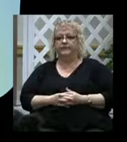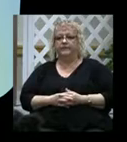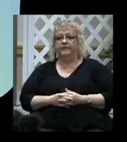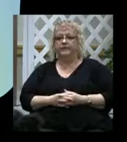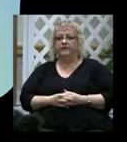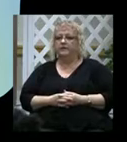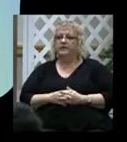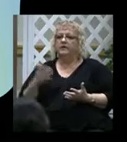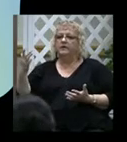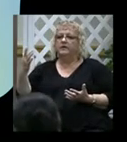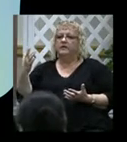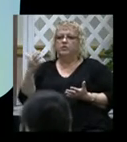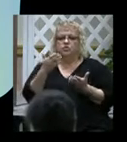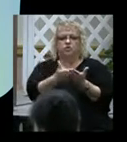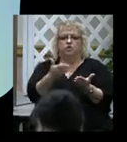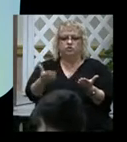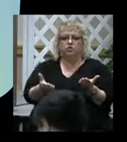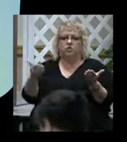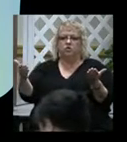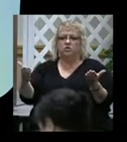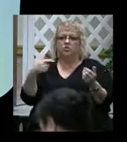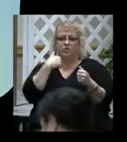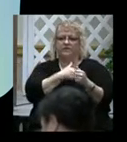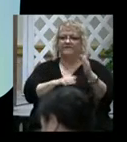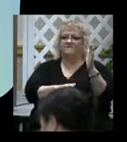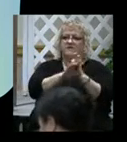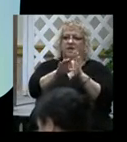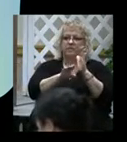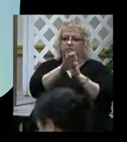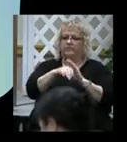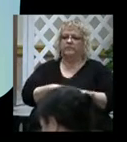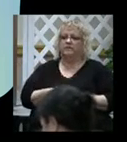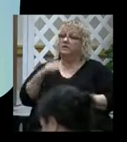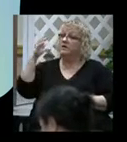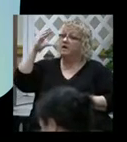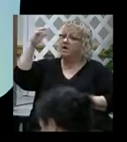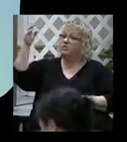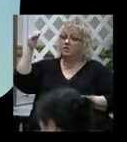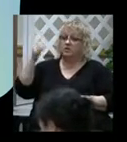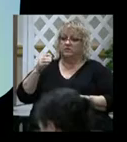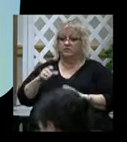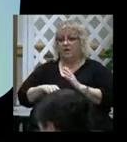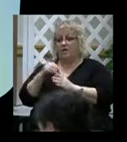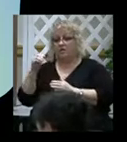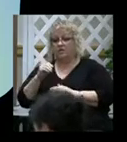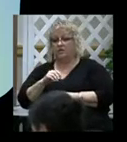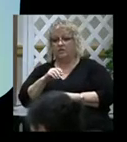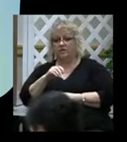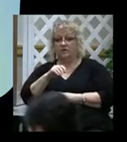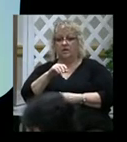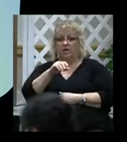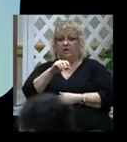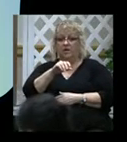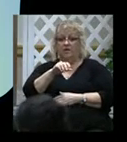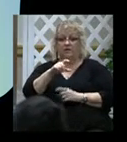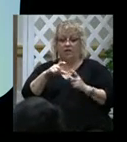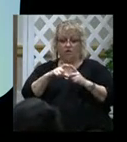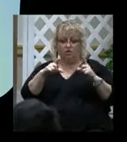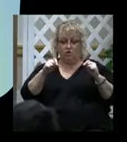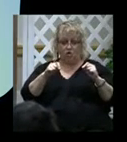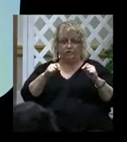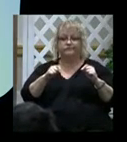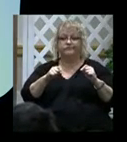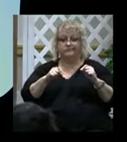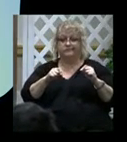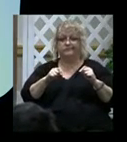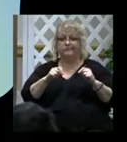So what type of resources we developed? Well, outside the courtroom, we have the I Speak cards to identify the